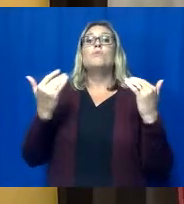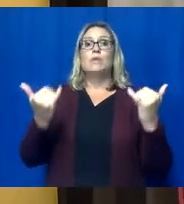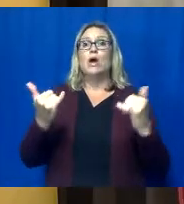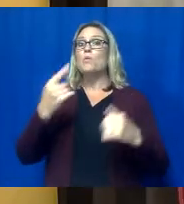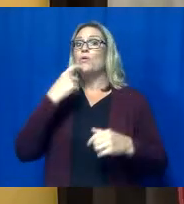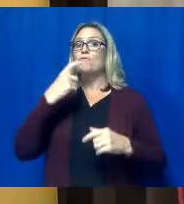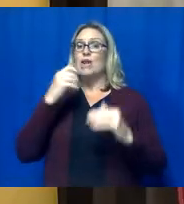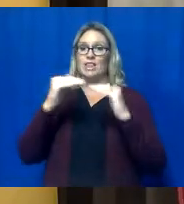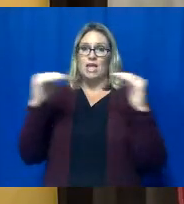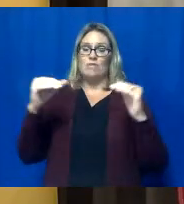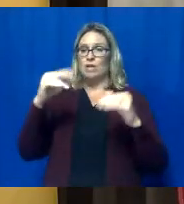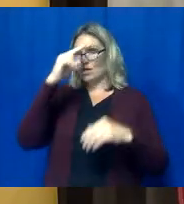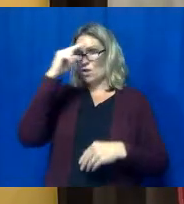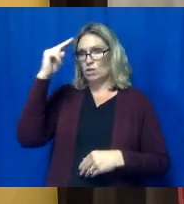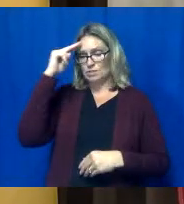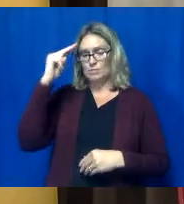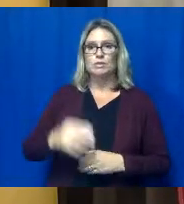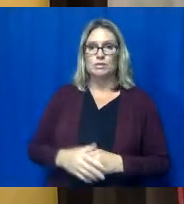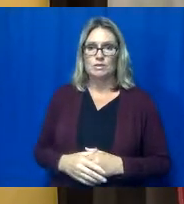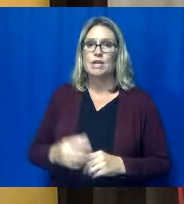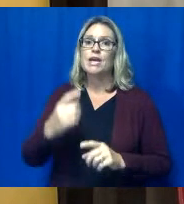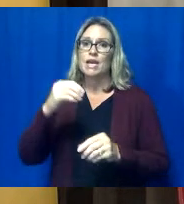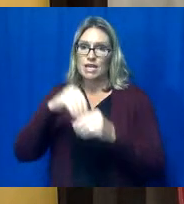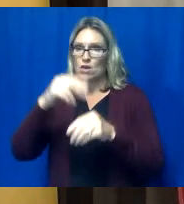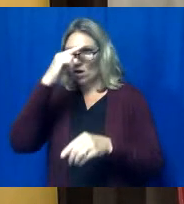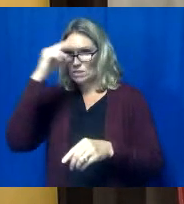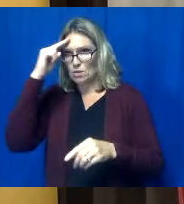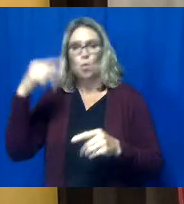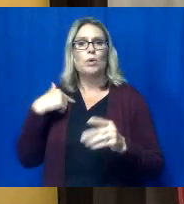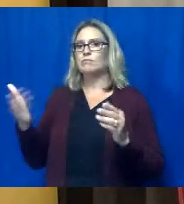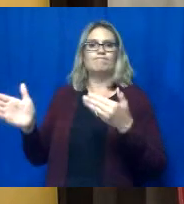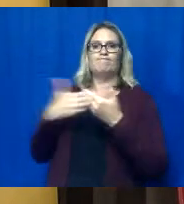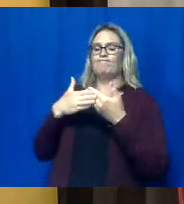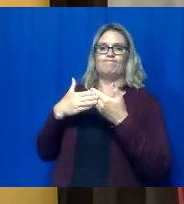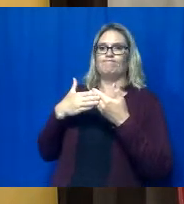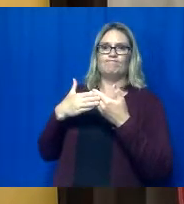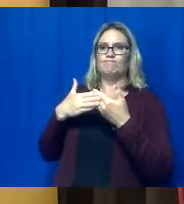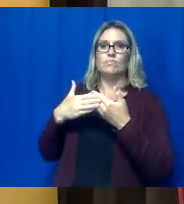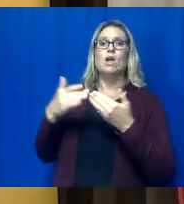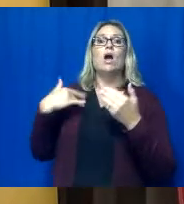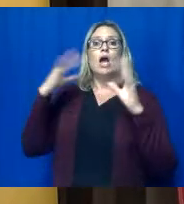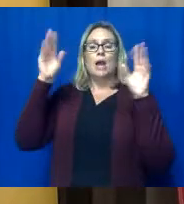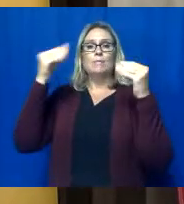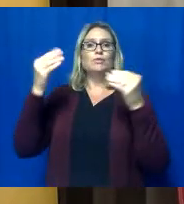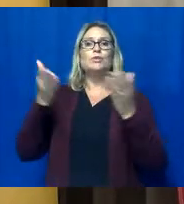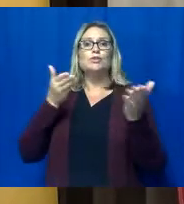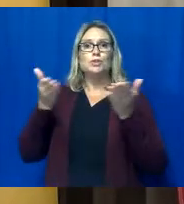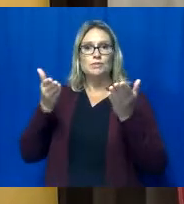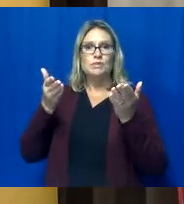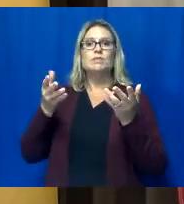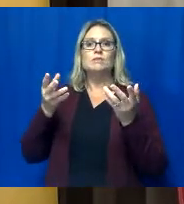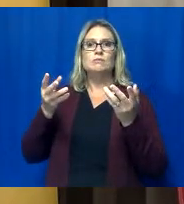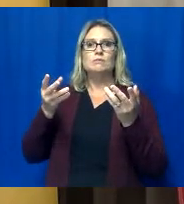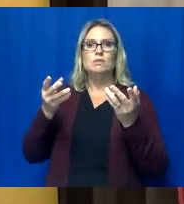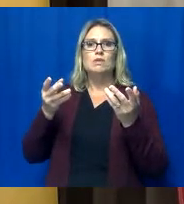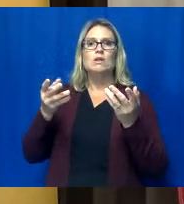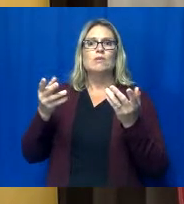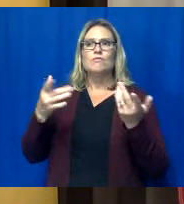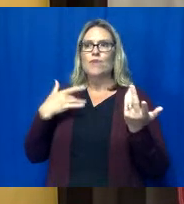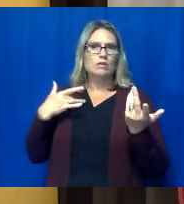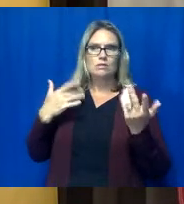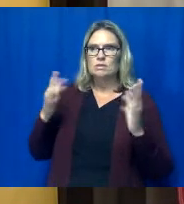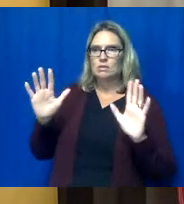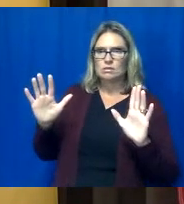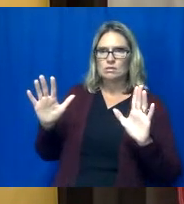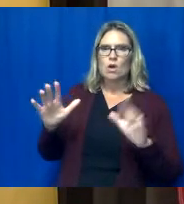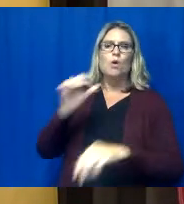hospitals, we closed ORs almost completely, and we shut down all ambulatory services, and we found that was a bit of overkill. So what we are